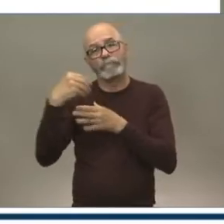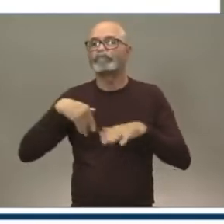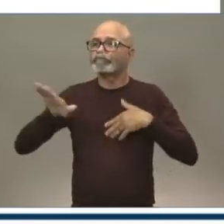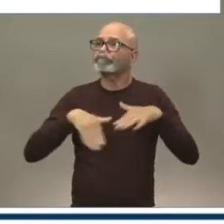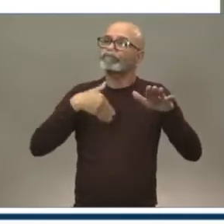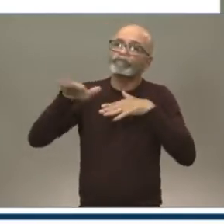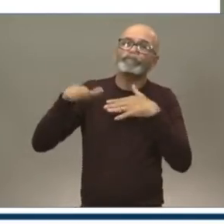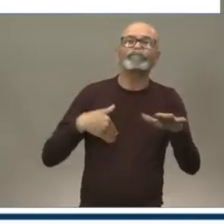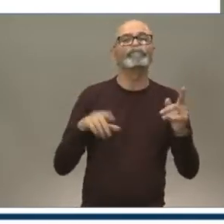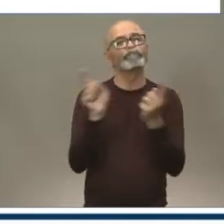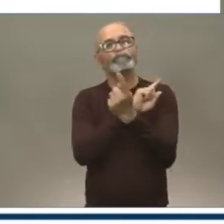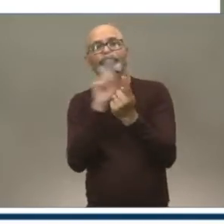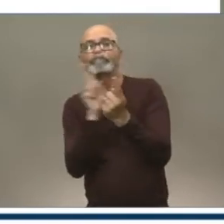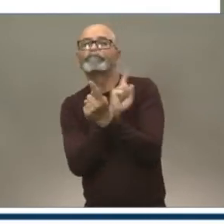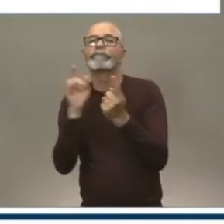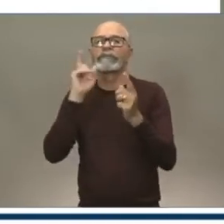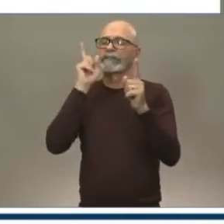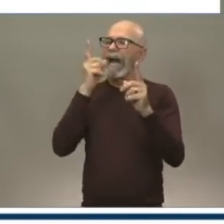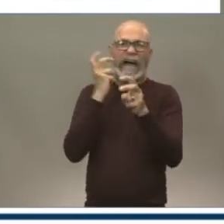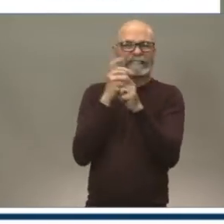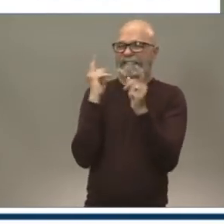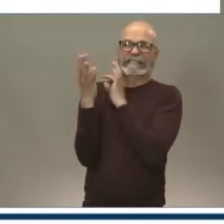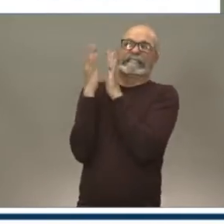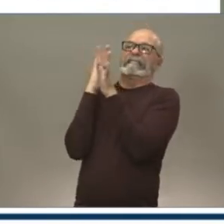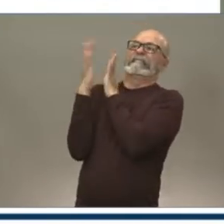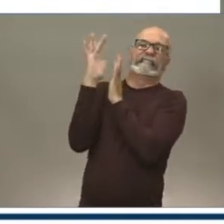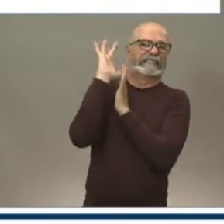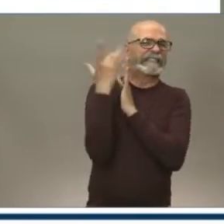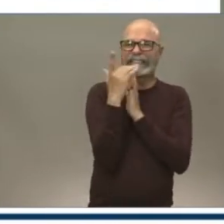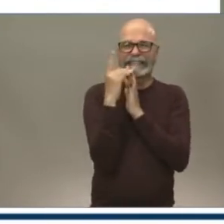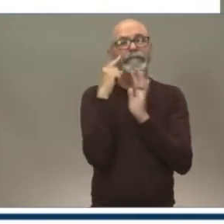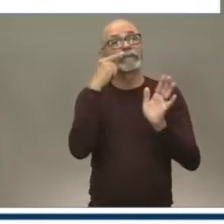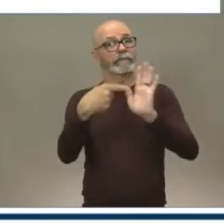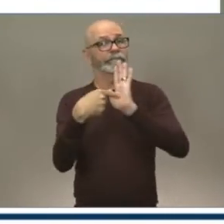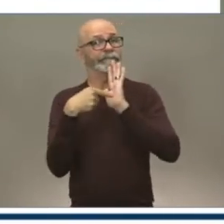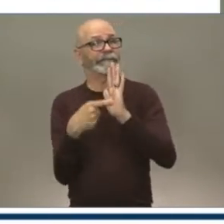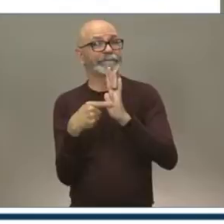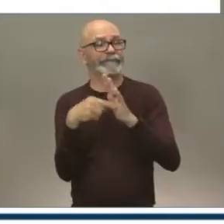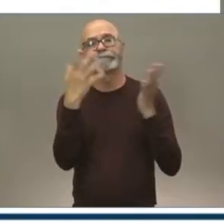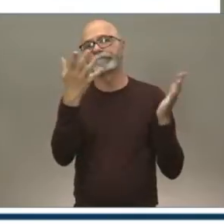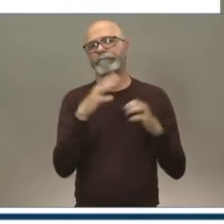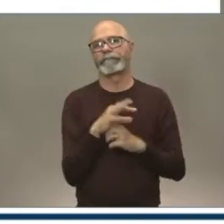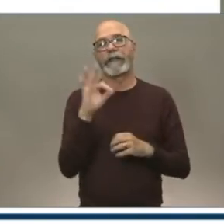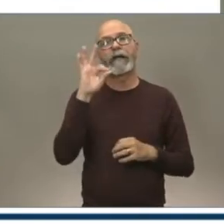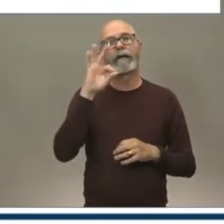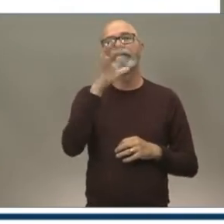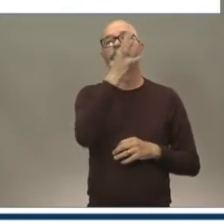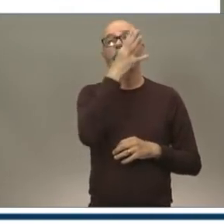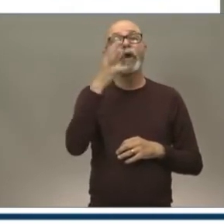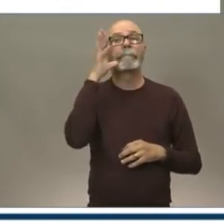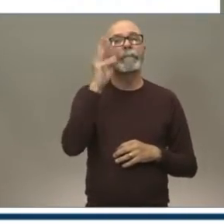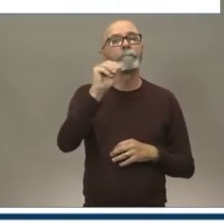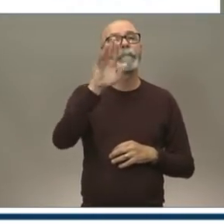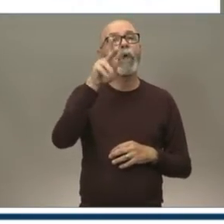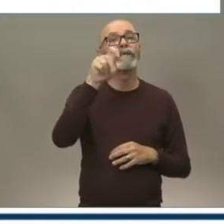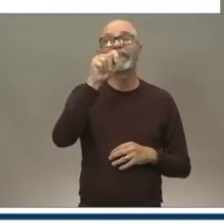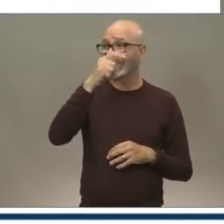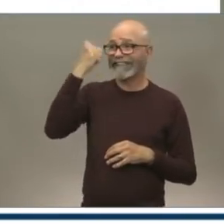maintain physical distance. So this includes places like farm markets and special events such as